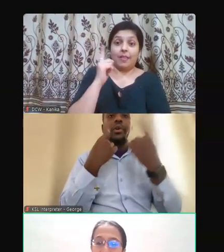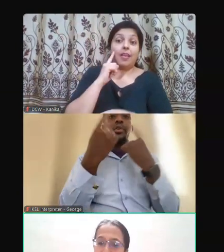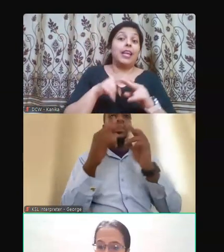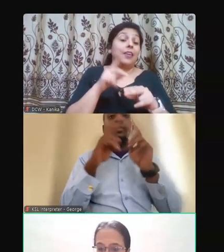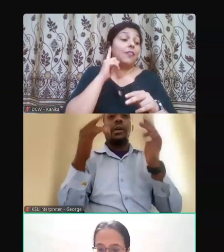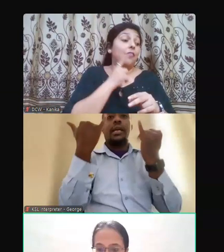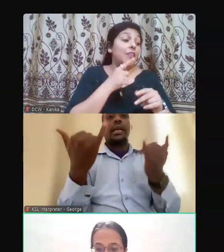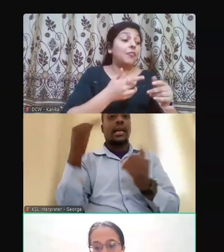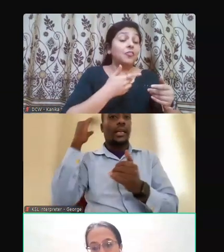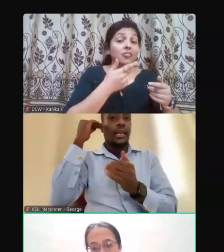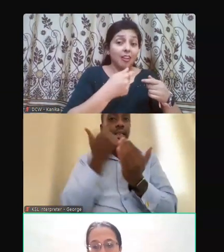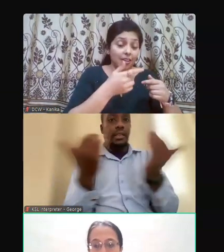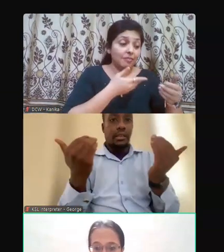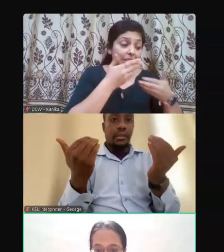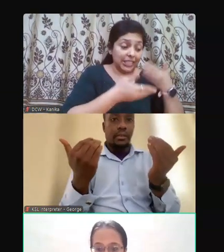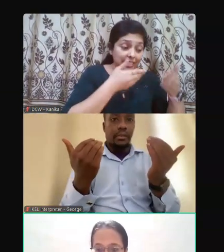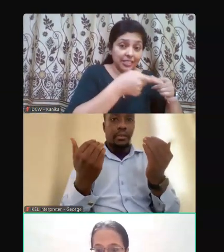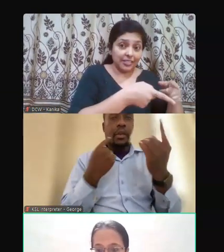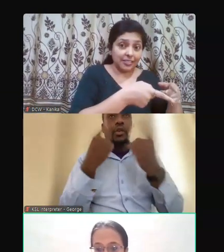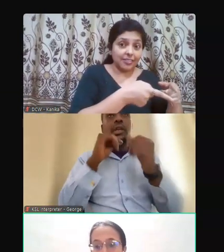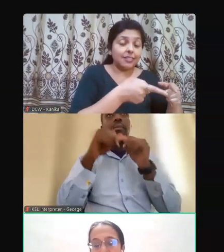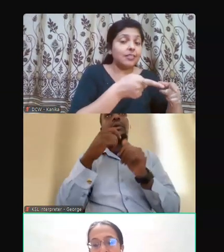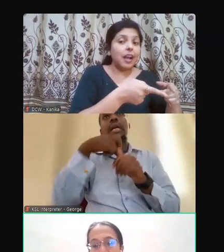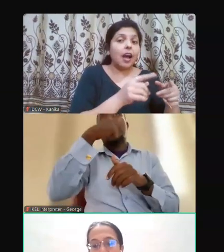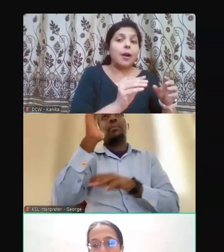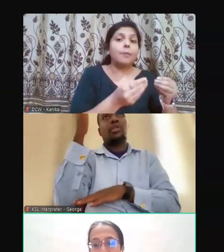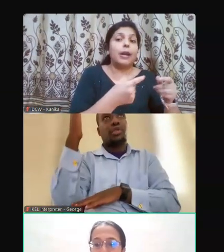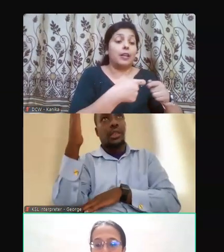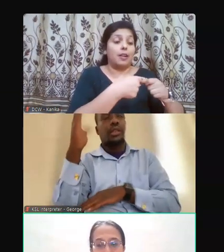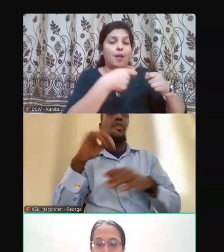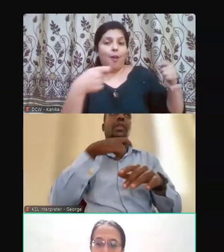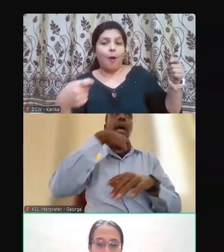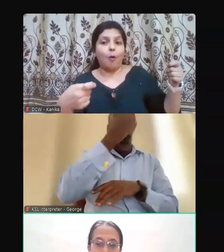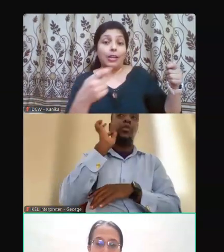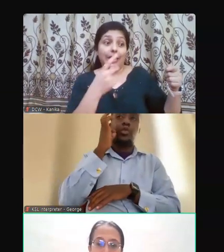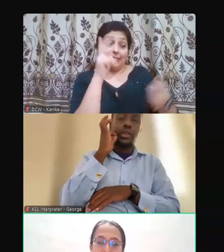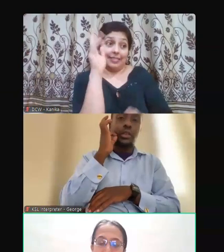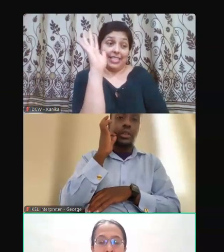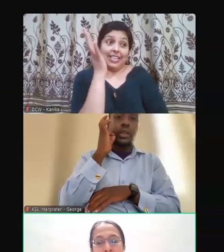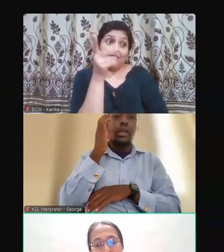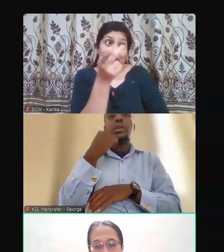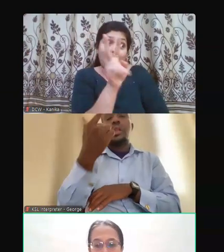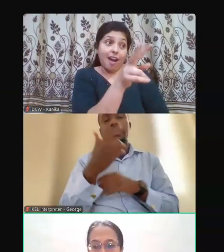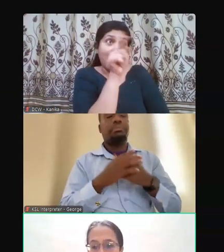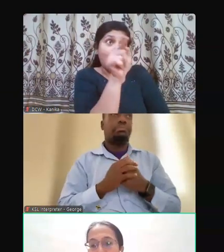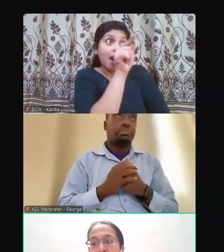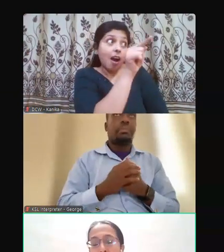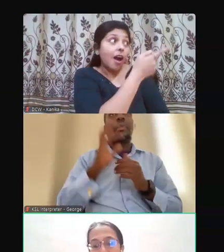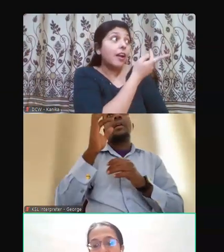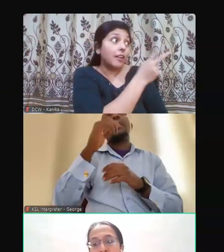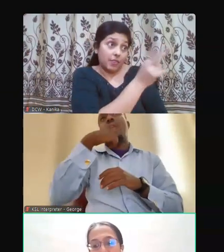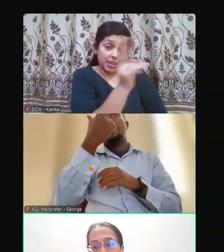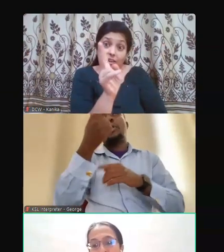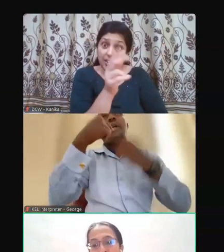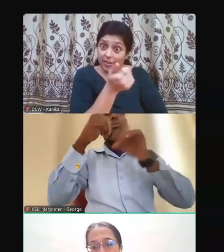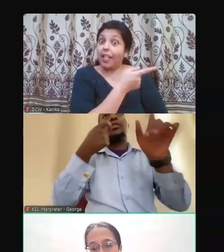them about an apple tree or you talk to them about the apple fruit, and you will tell them that, the apple comes from the apple tree. But